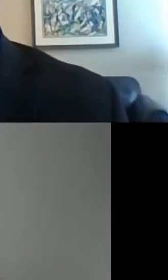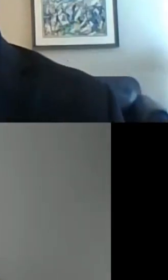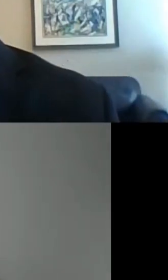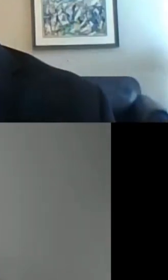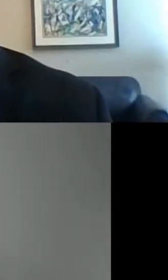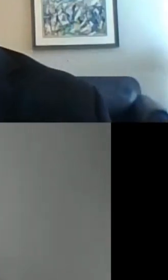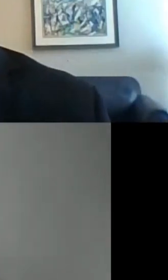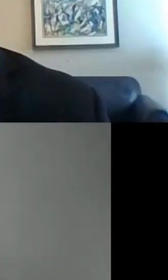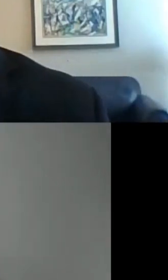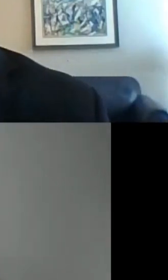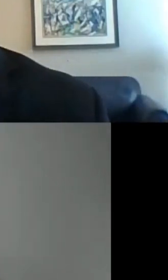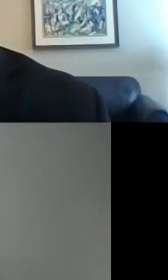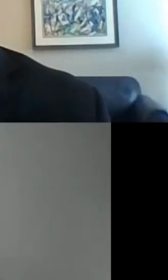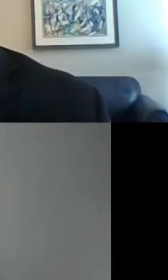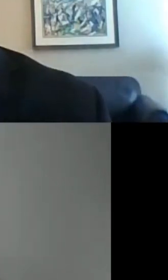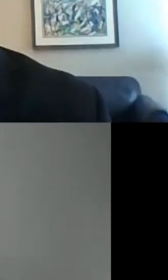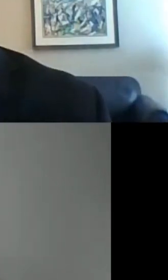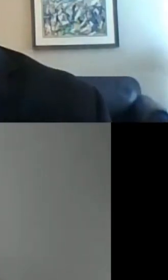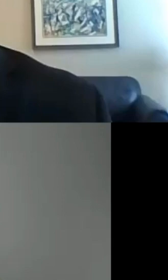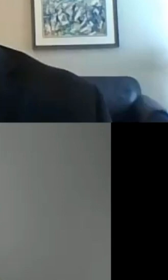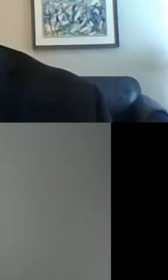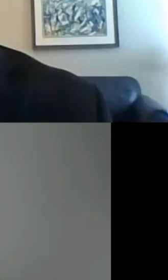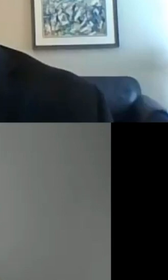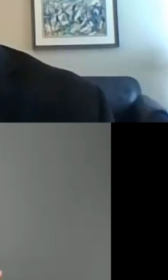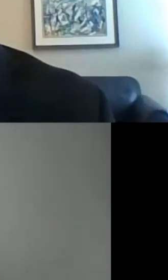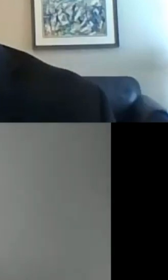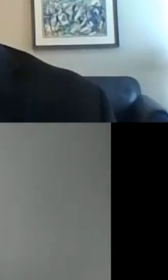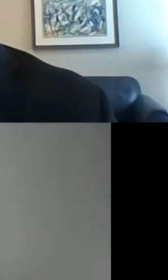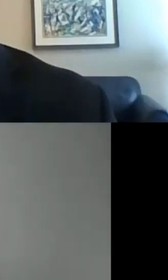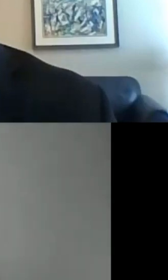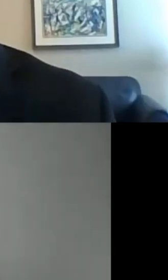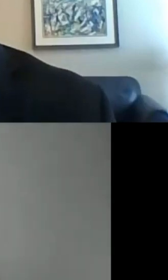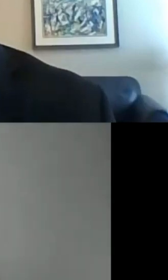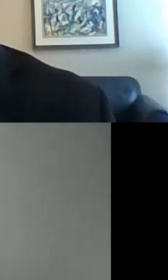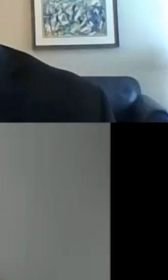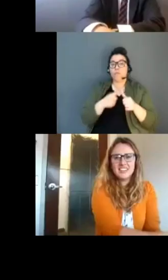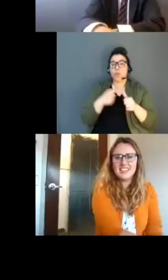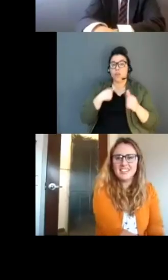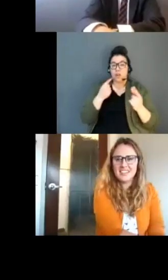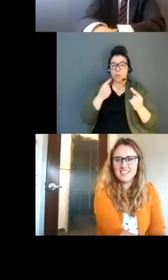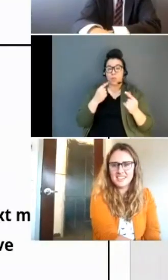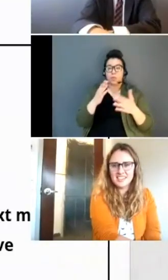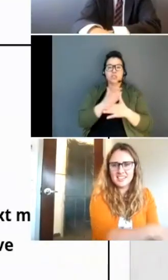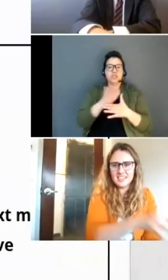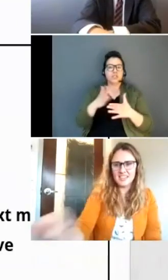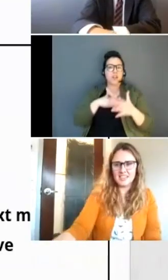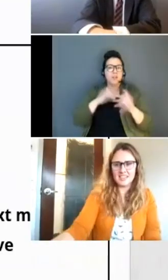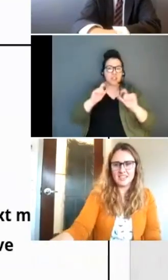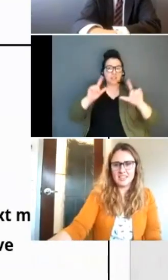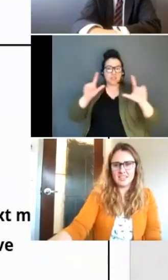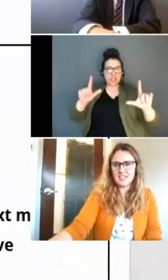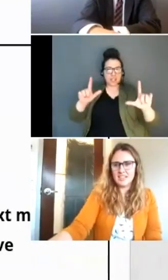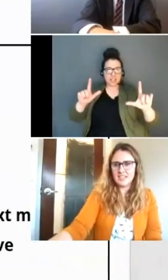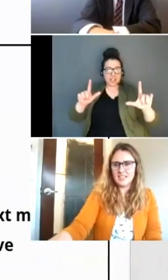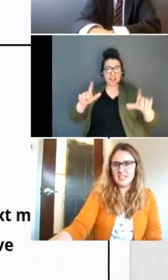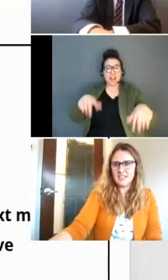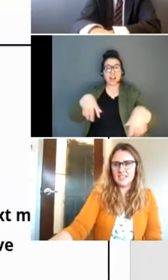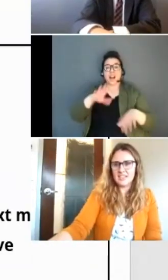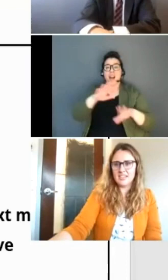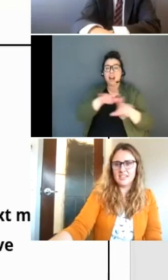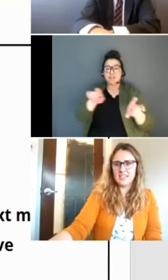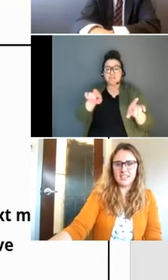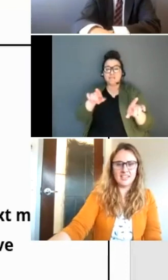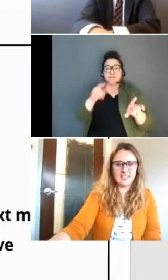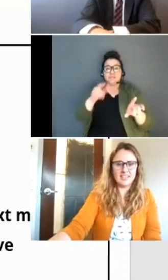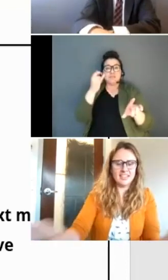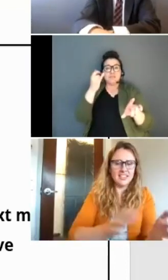your question, okay? So the first thing I'd like to do is share my screen. And for those of you, I want to